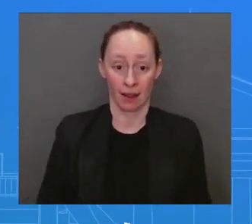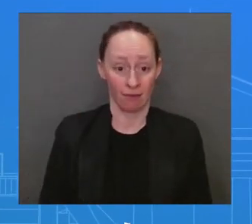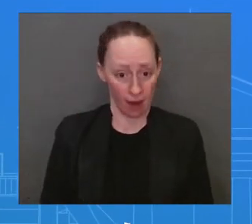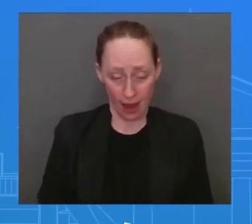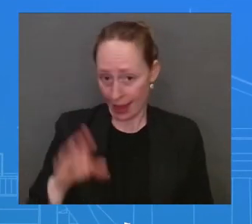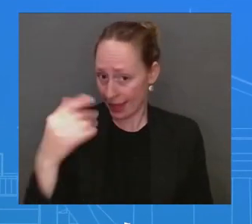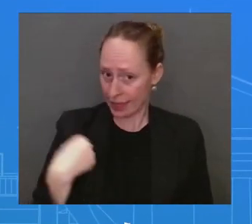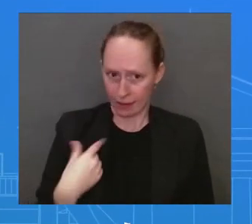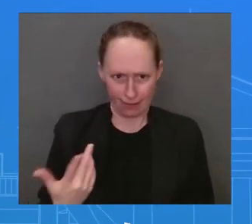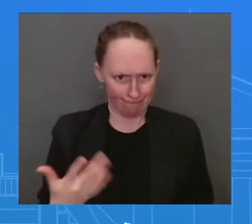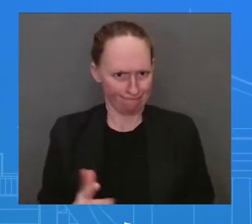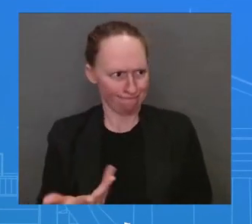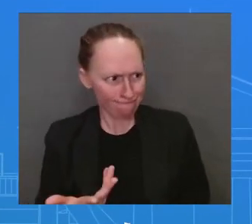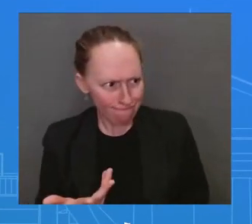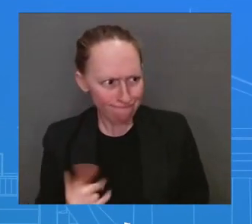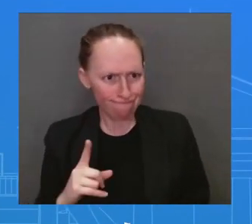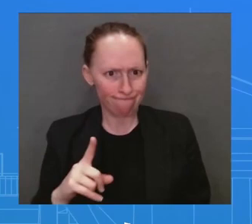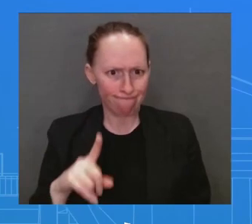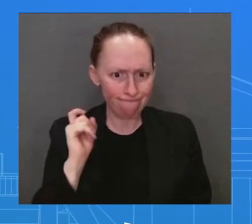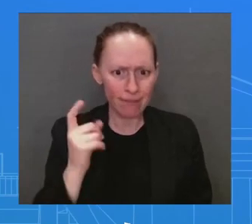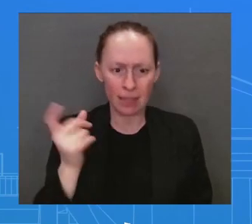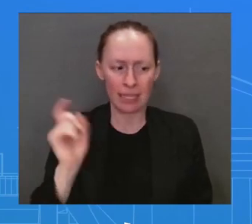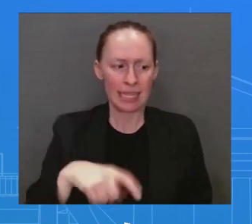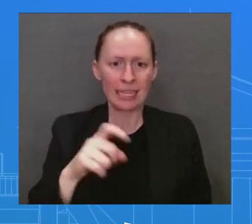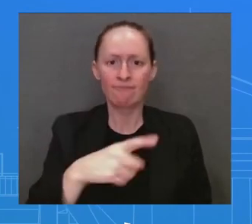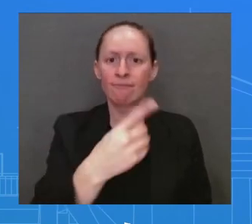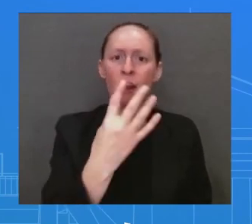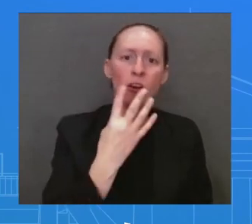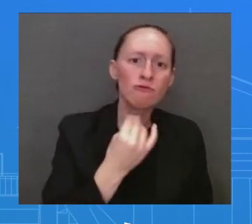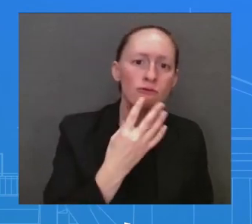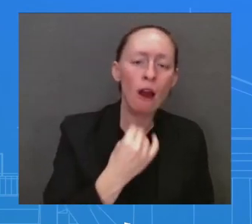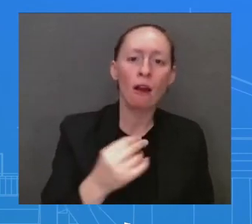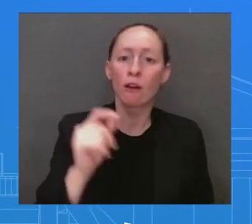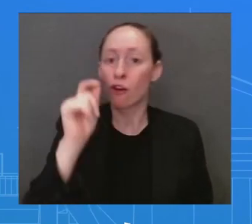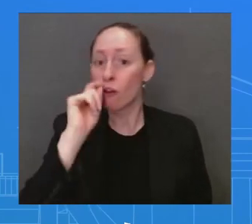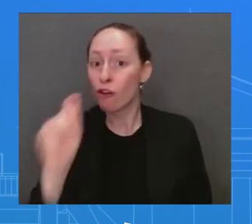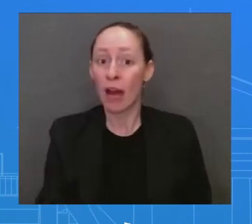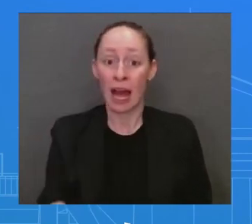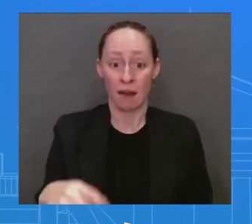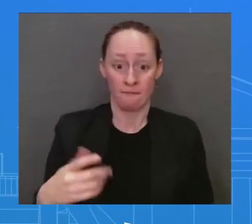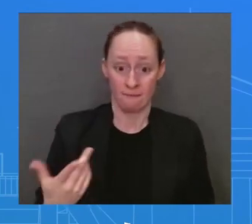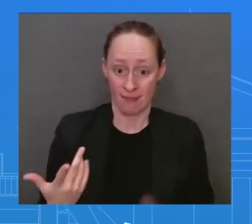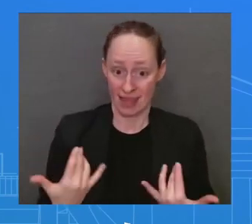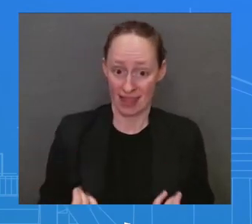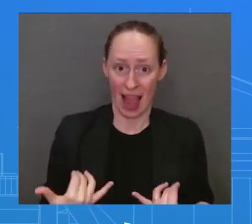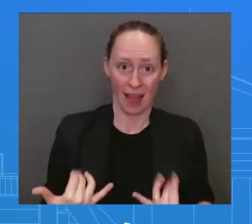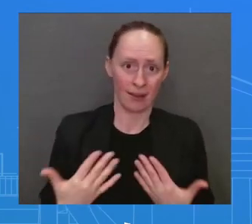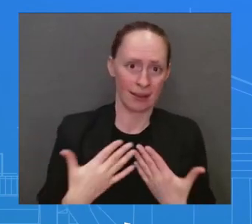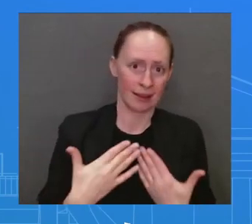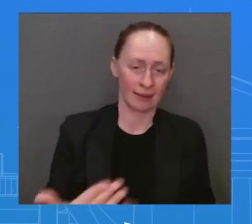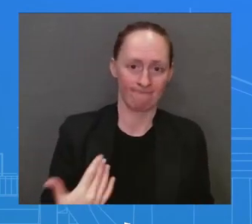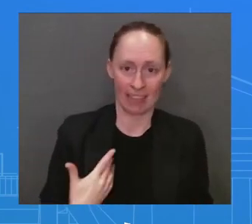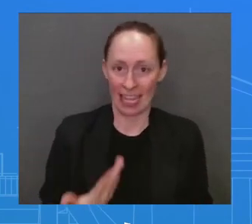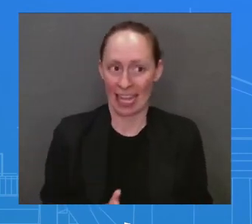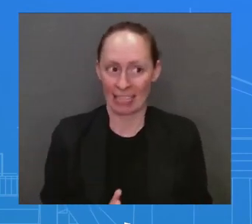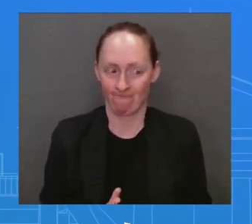longer. Now, how long is a bit? It's going to depend on the pace and the scale of these combat operations in both countries.